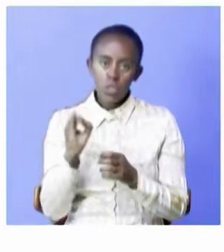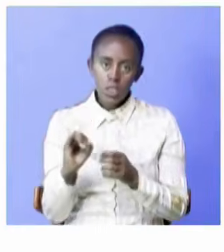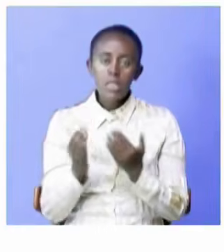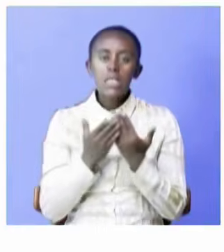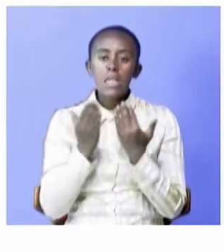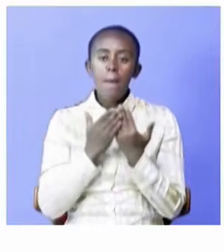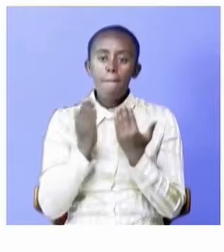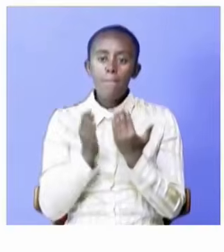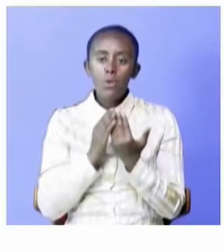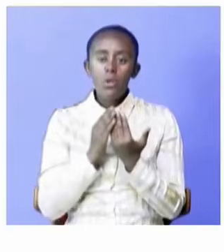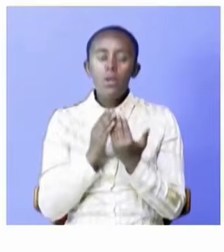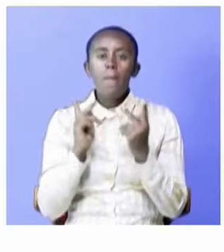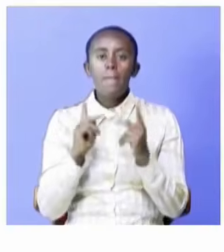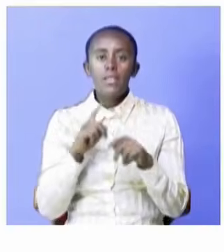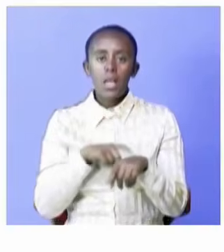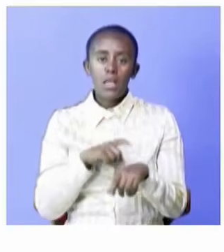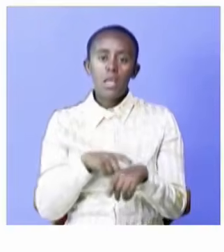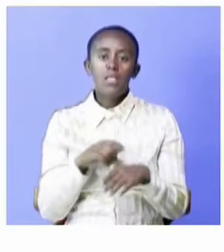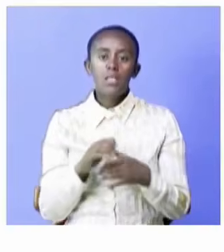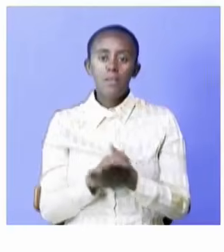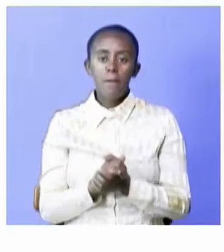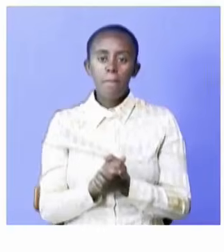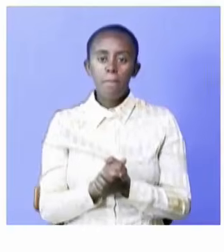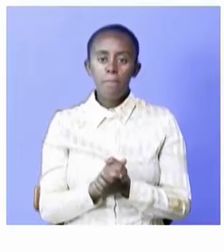simple present tense?